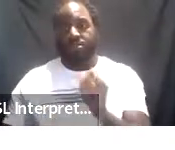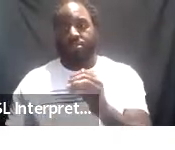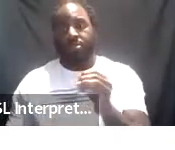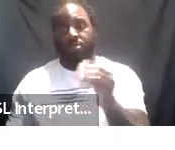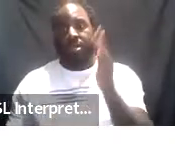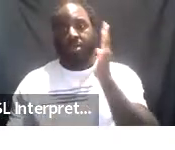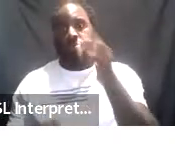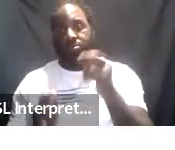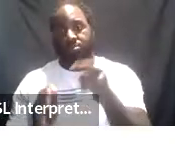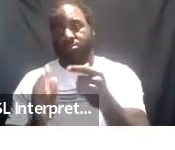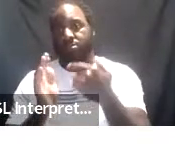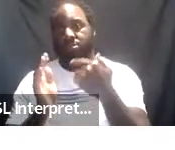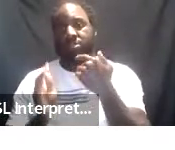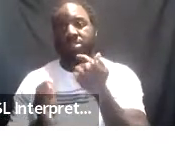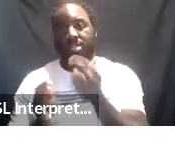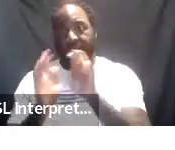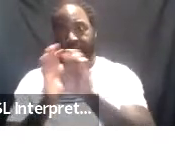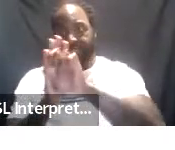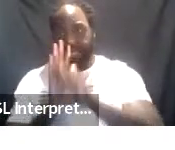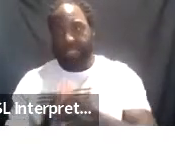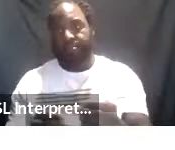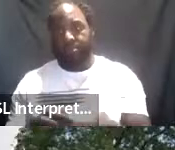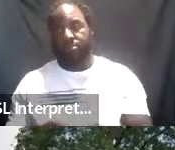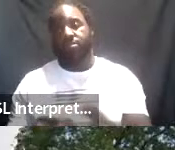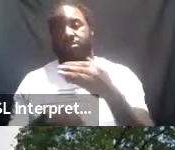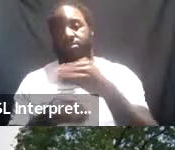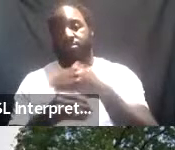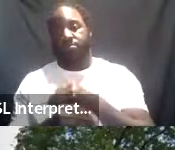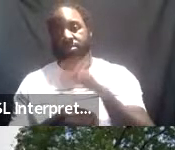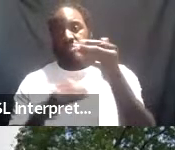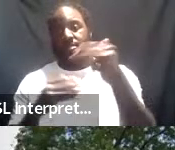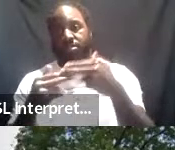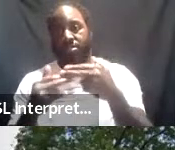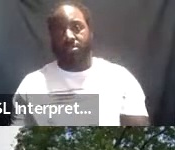into some examples now. Next slide.